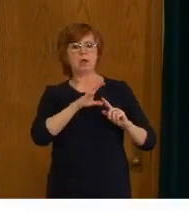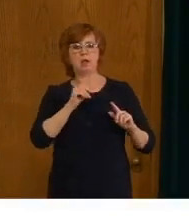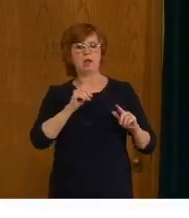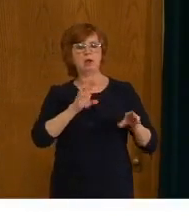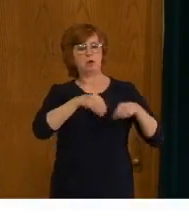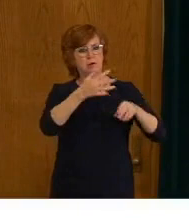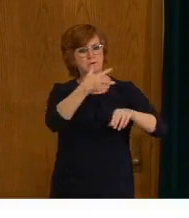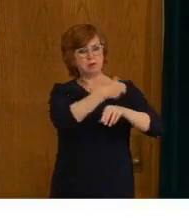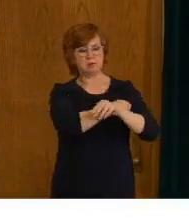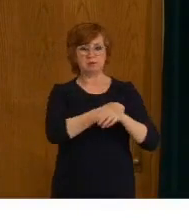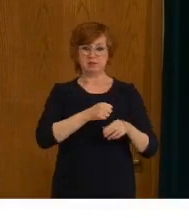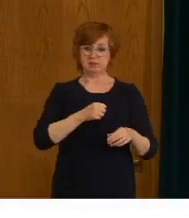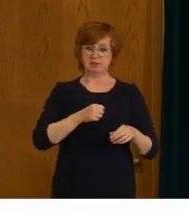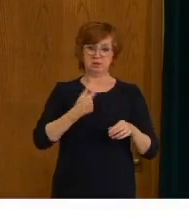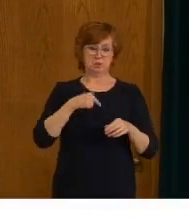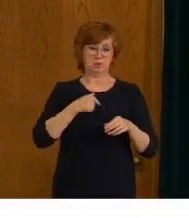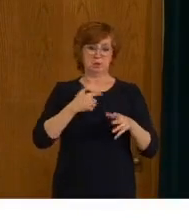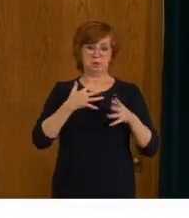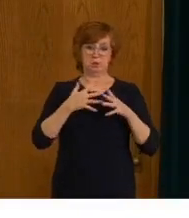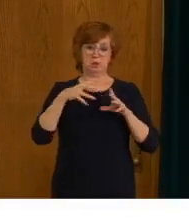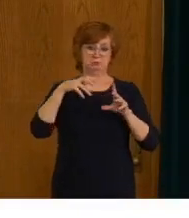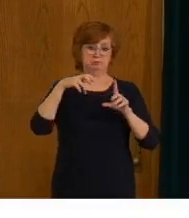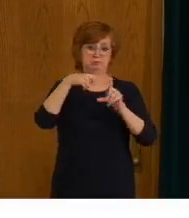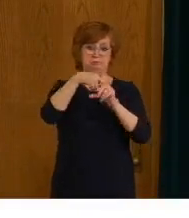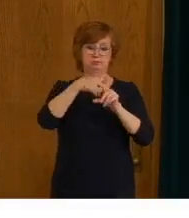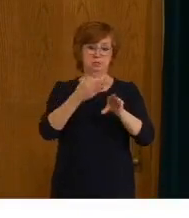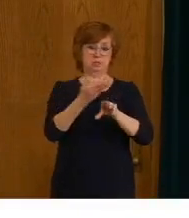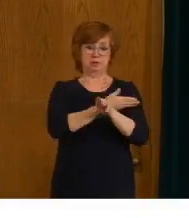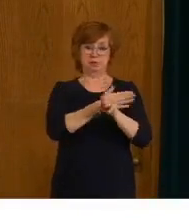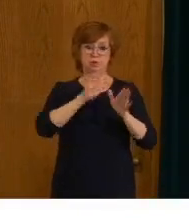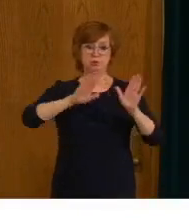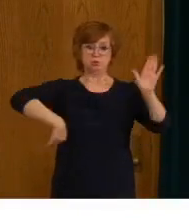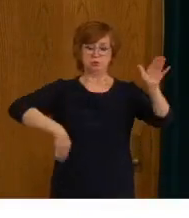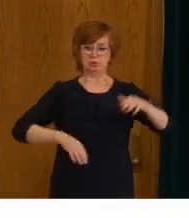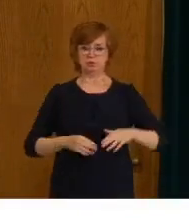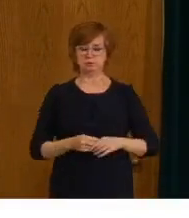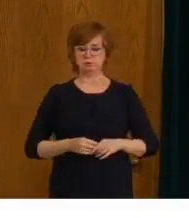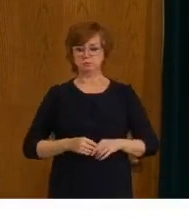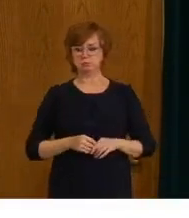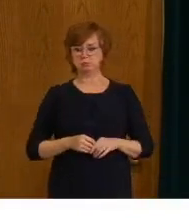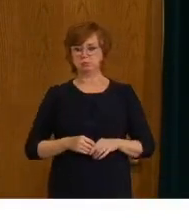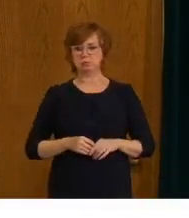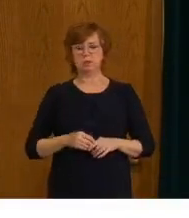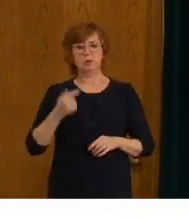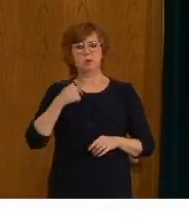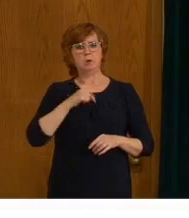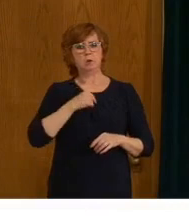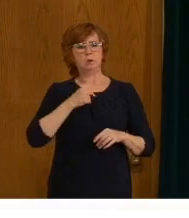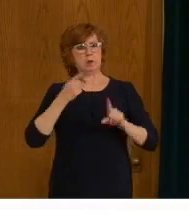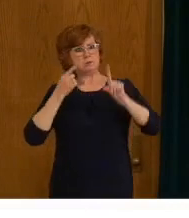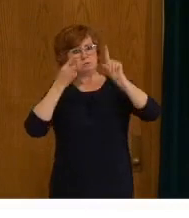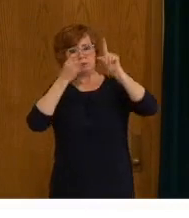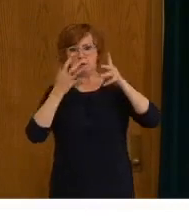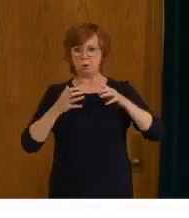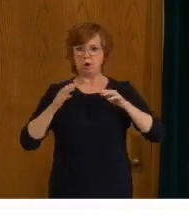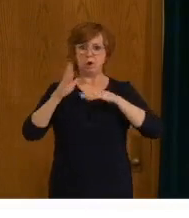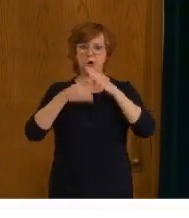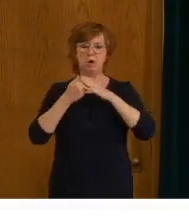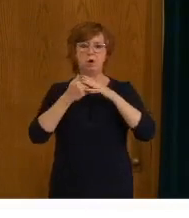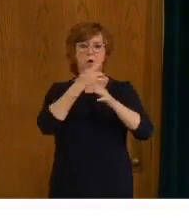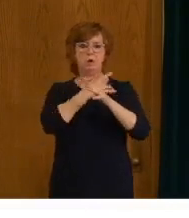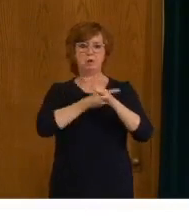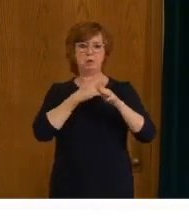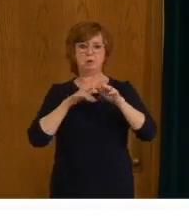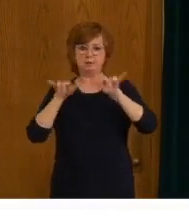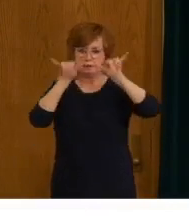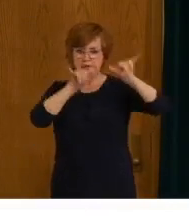should minimize the risk of that happening. We should really look forward to uniformly high coverage throughout Saskatchewan, because